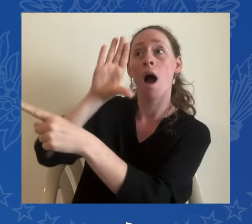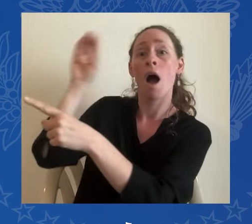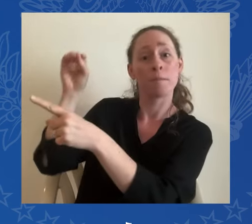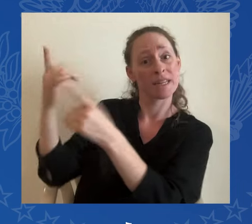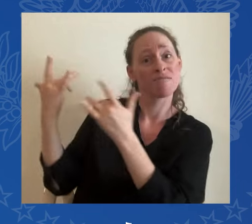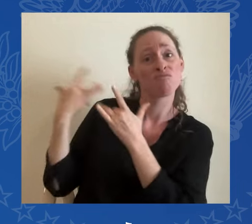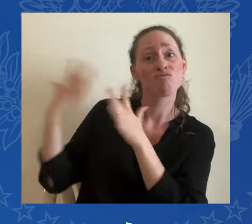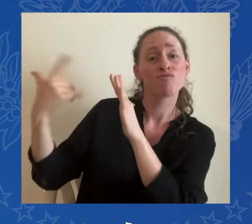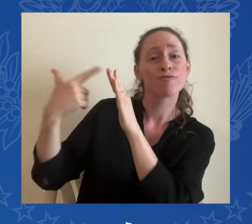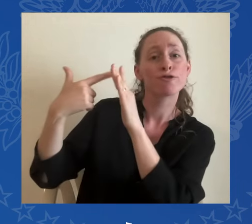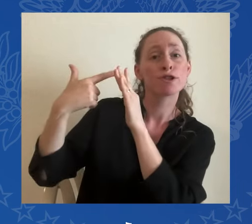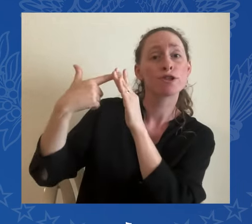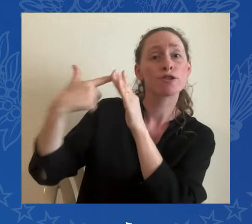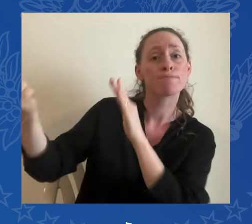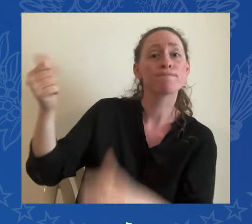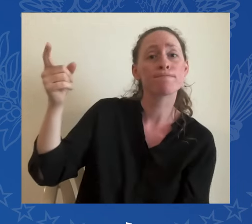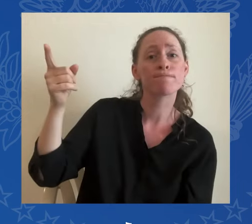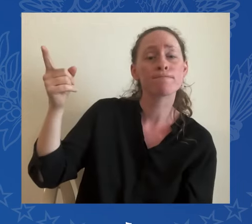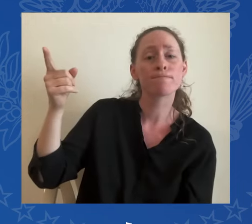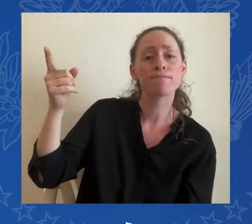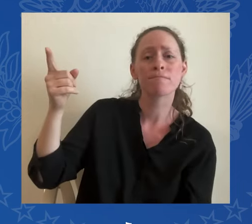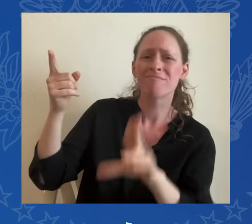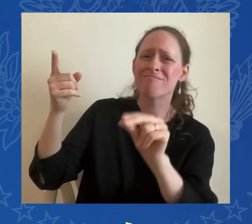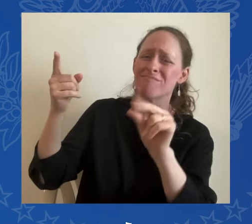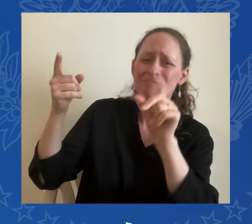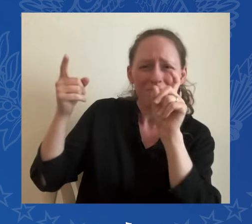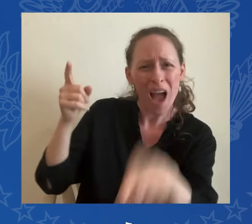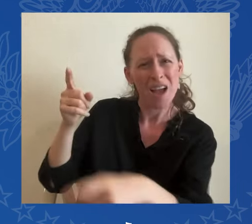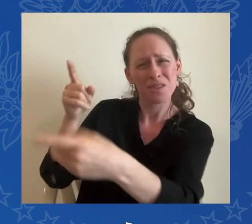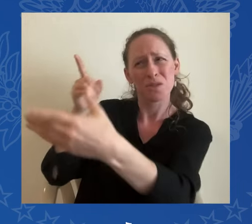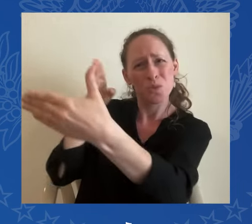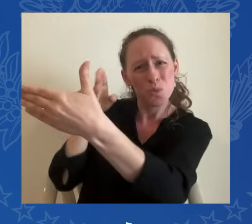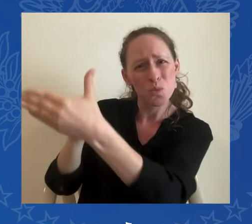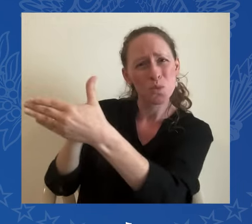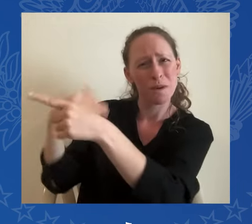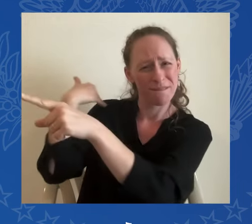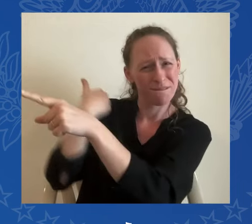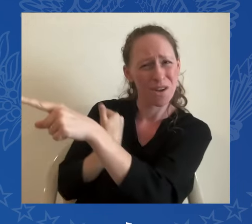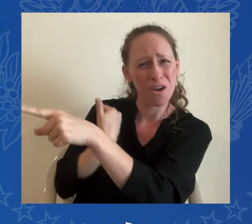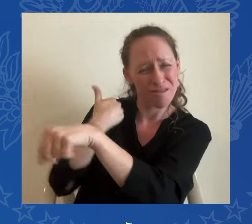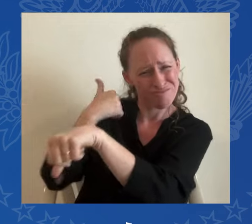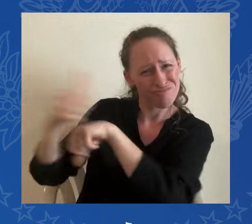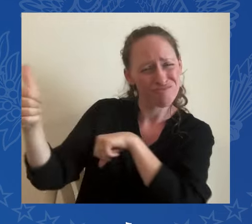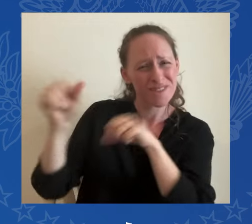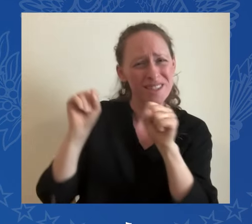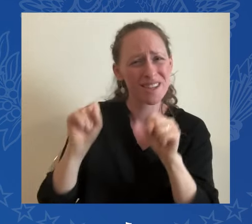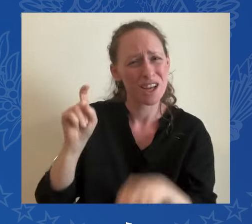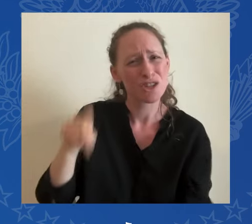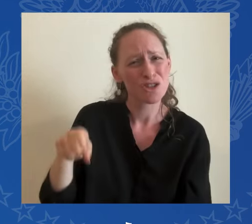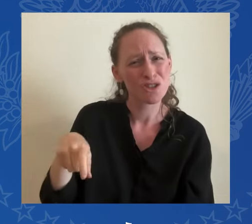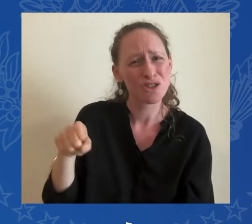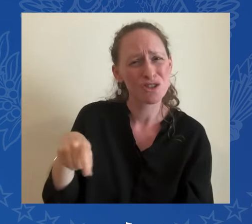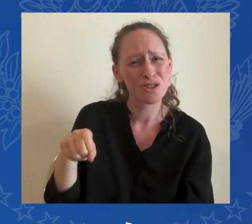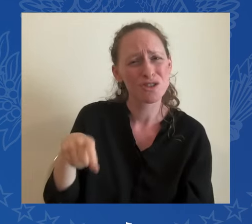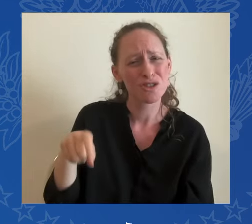Even a majority of responsible gun owners support these common sense actions to save lives and keep our community